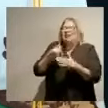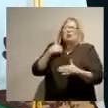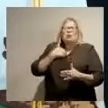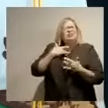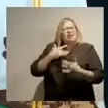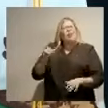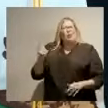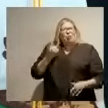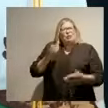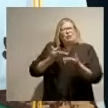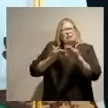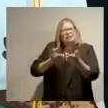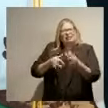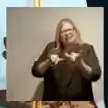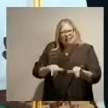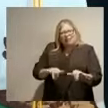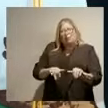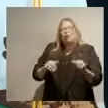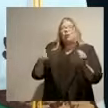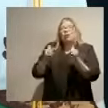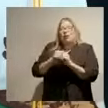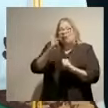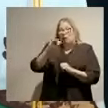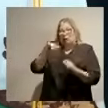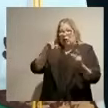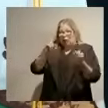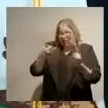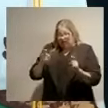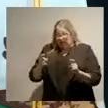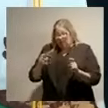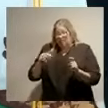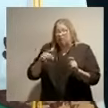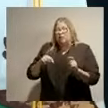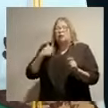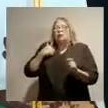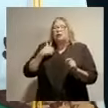present with the May revise. There are